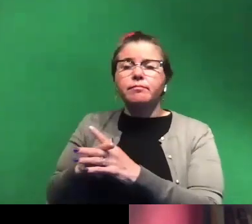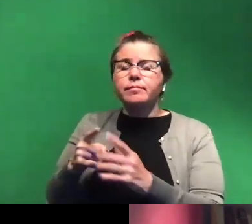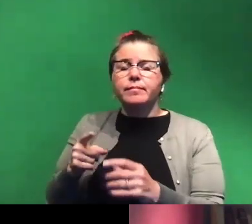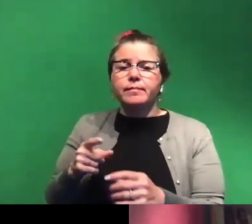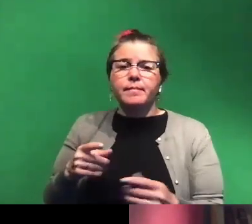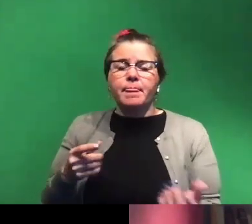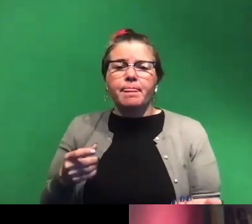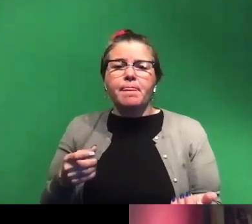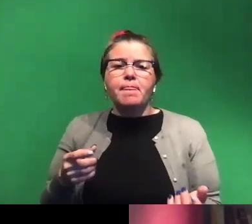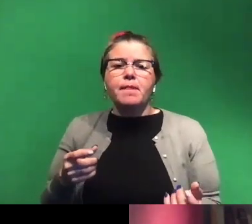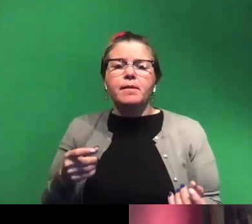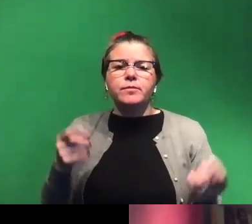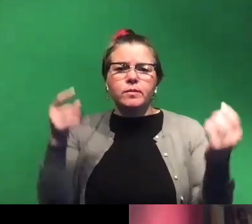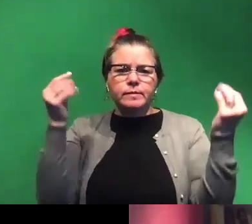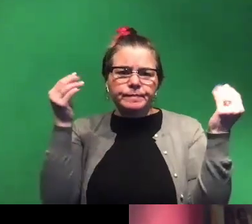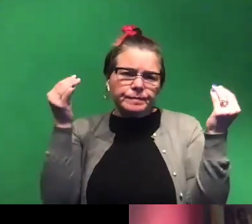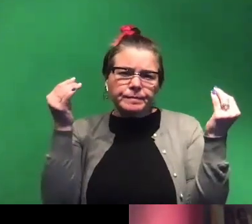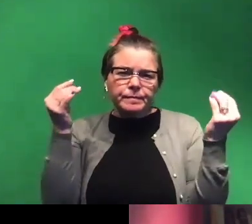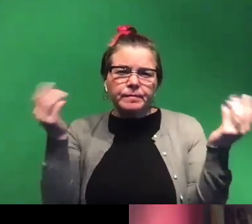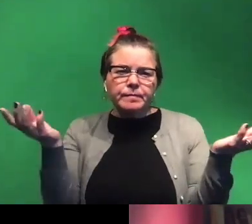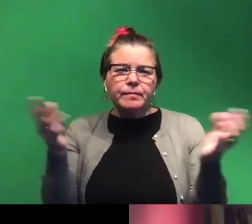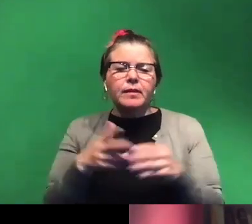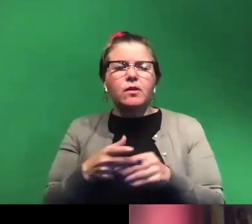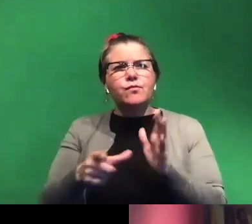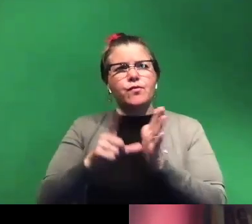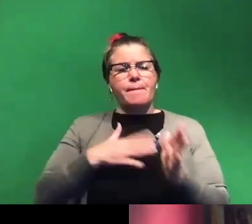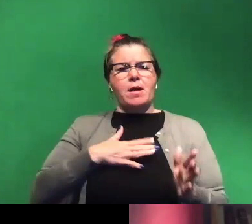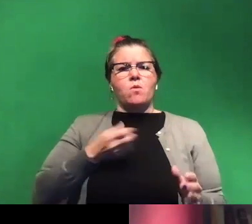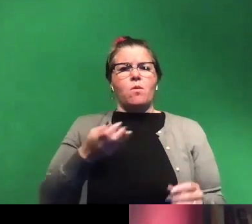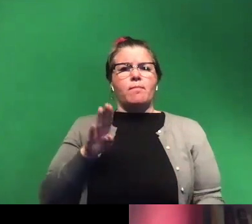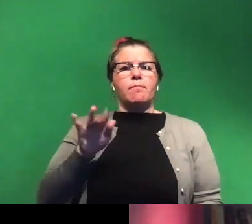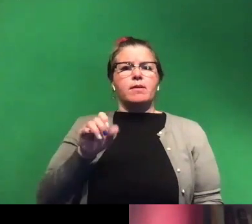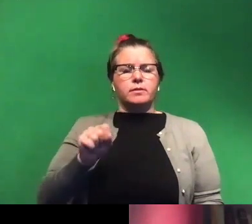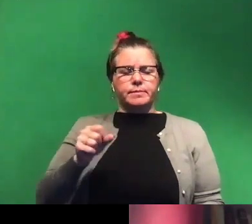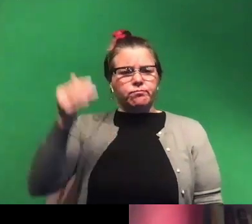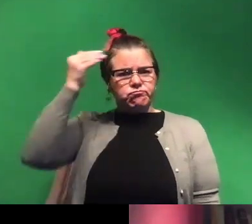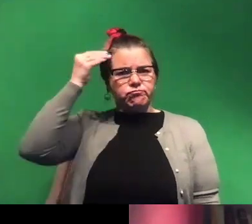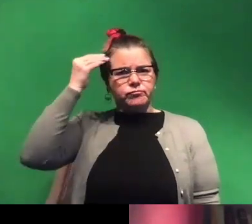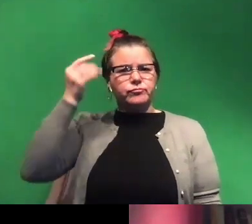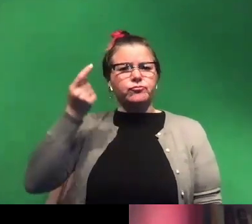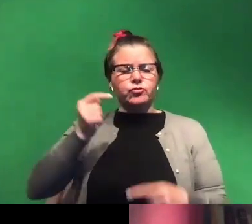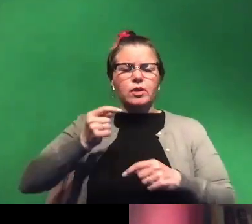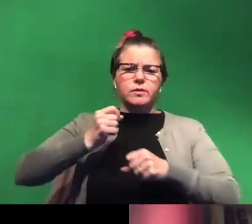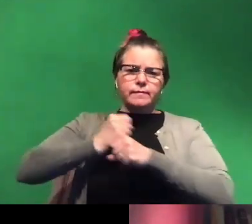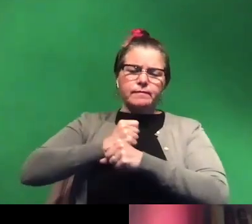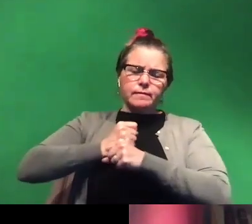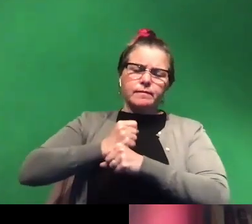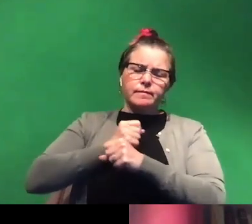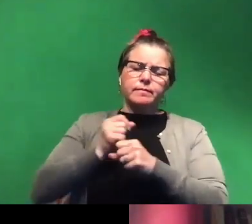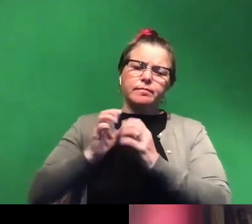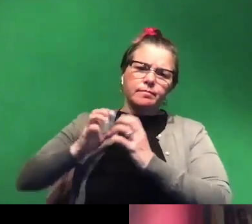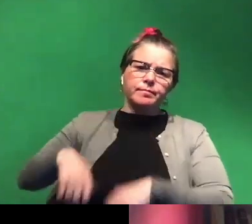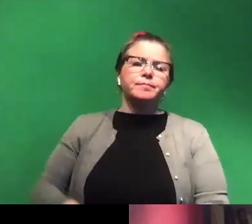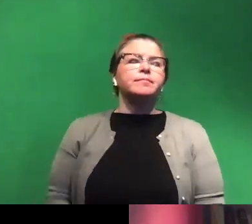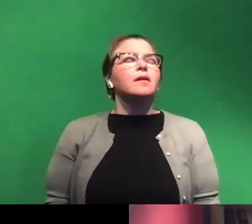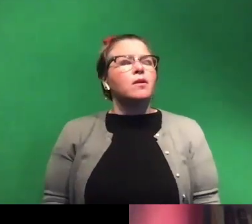a matter of like sort of reviewing my own biases and being aware of those and trying to work against them. Totally. Yeah. And I think